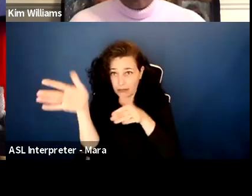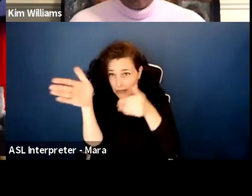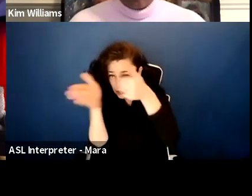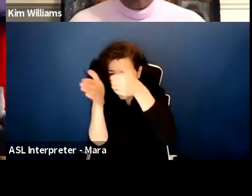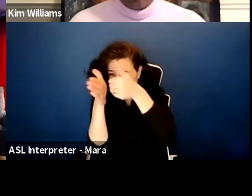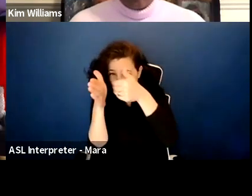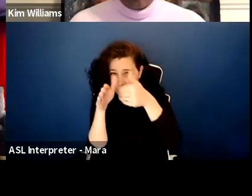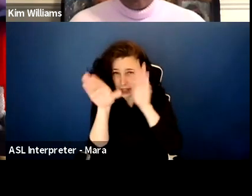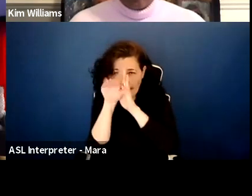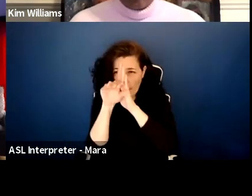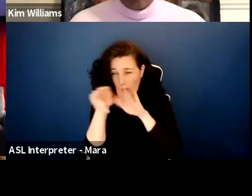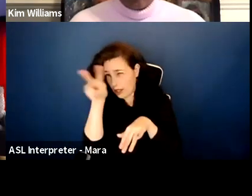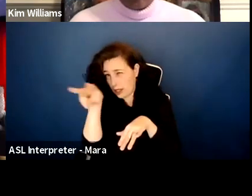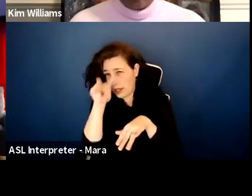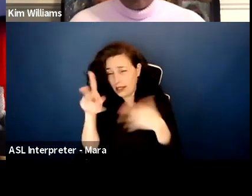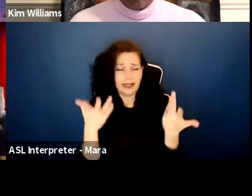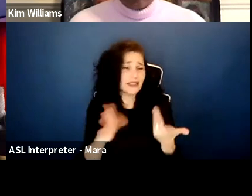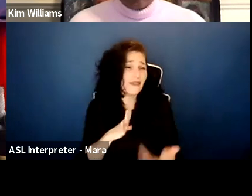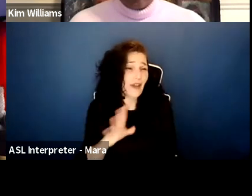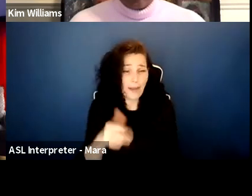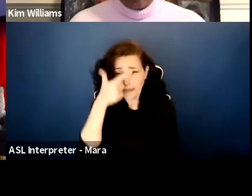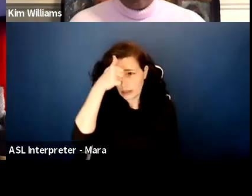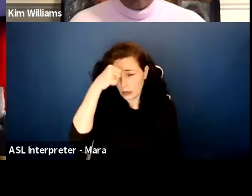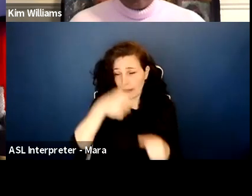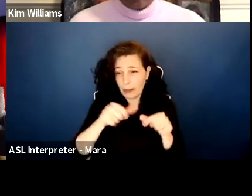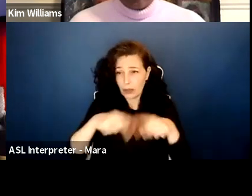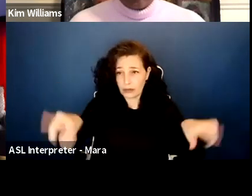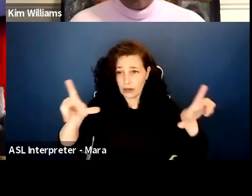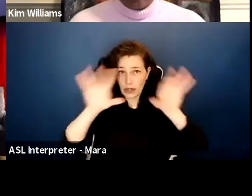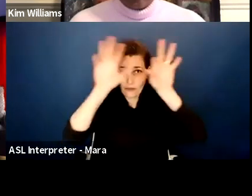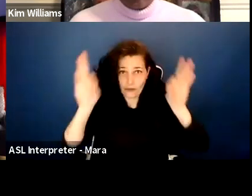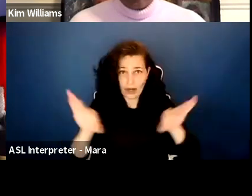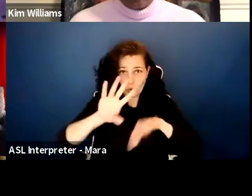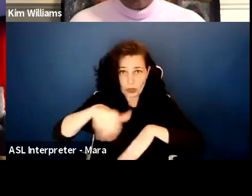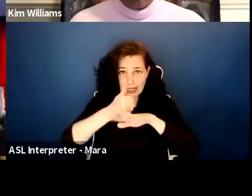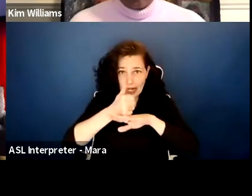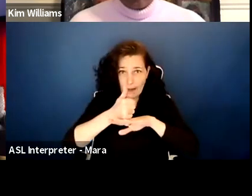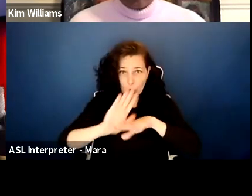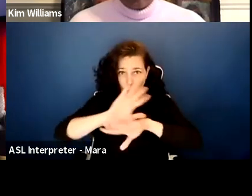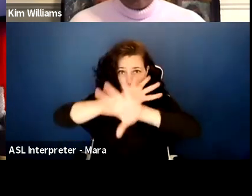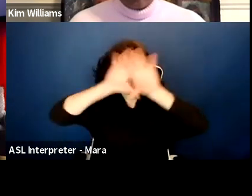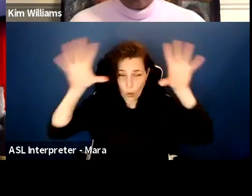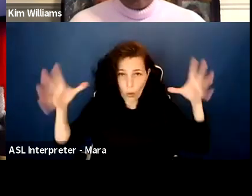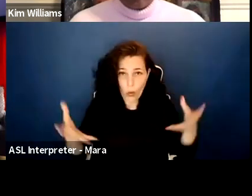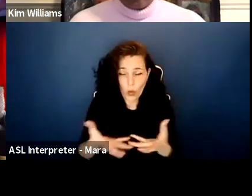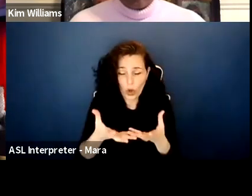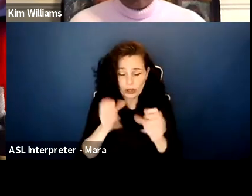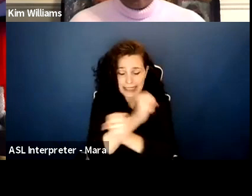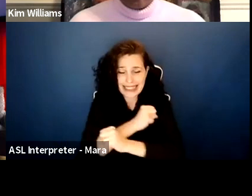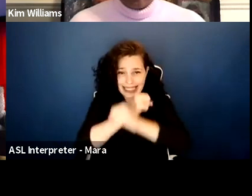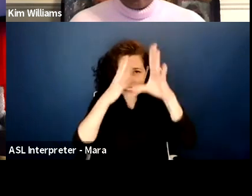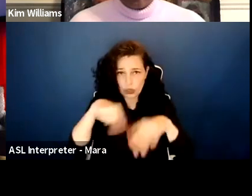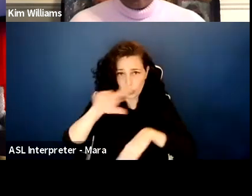scene. Because right in this framing, you're creating your world, the scene that you're presenting. So we